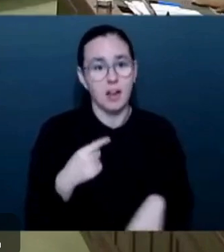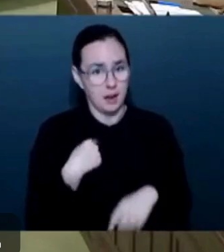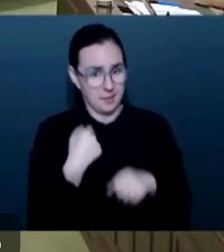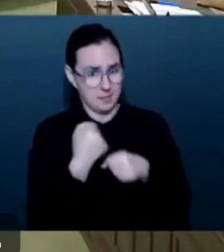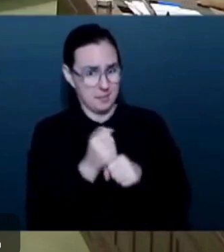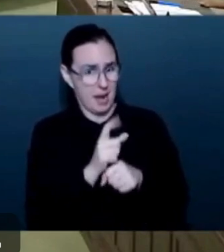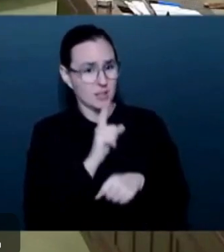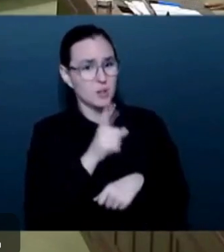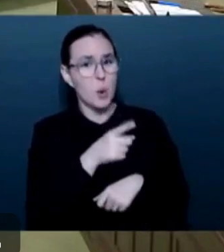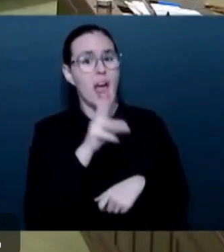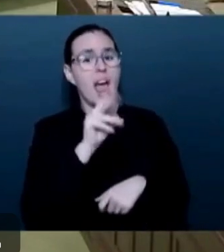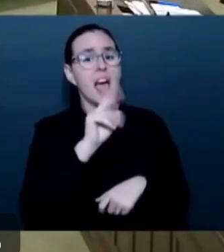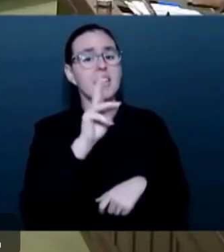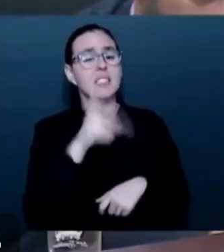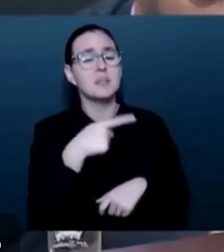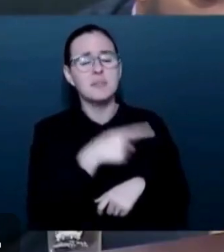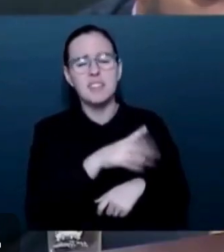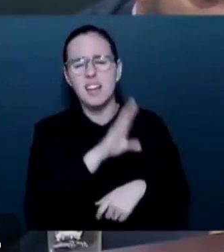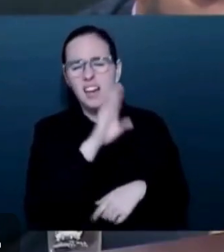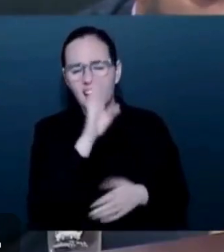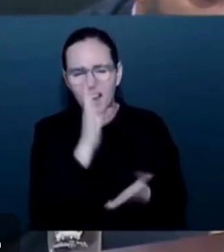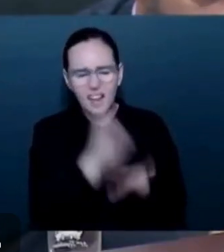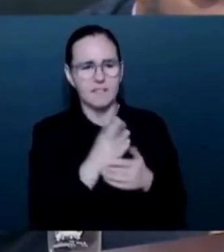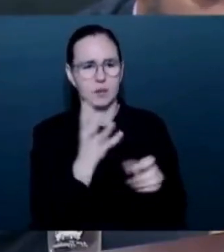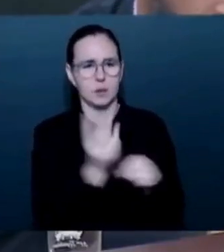Member for Banff-Kananaskis.